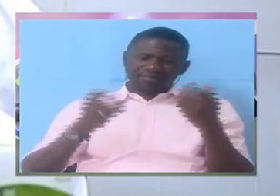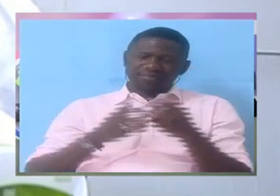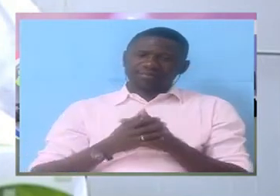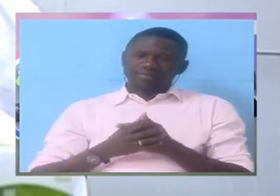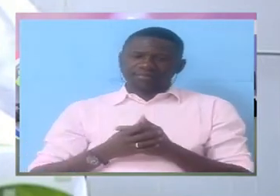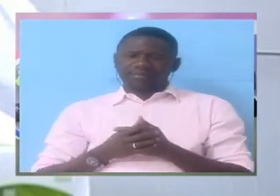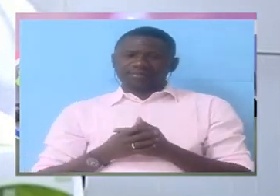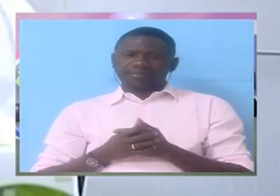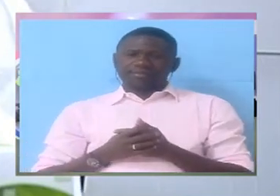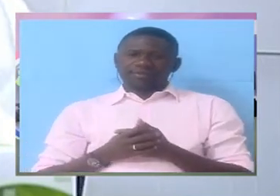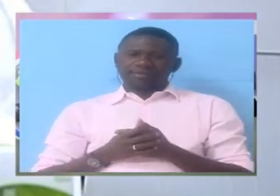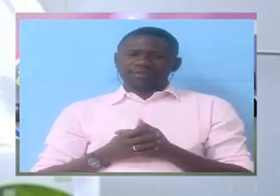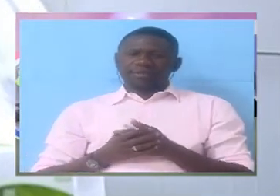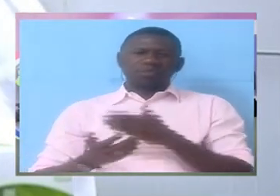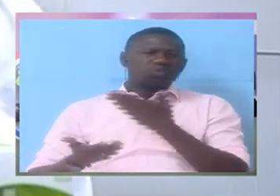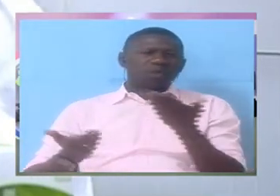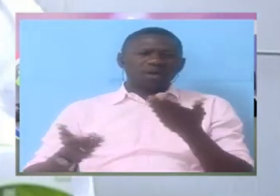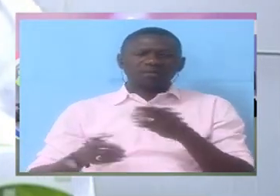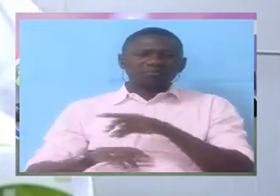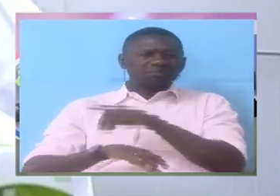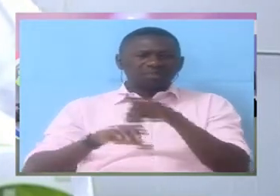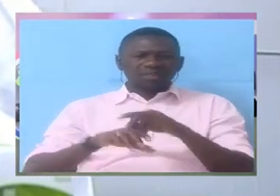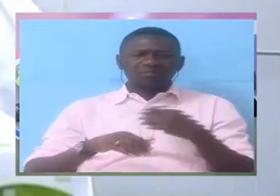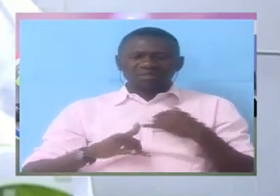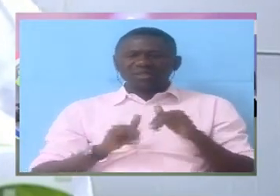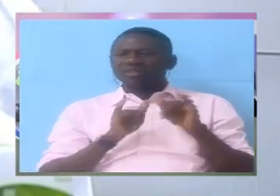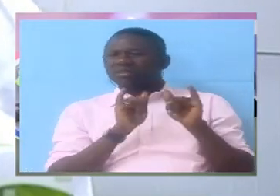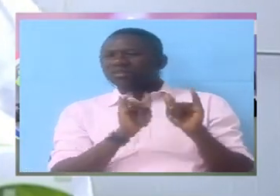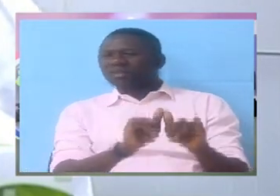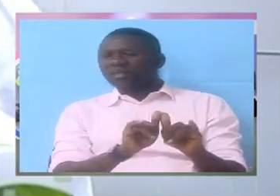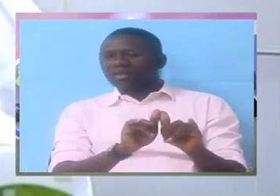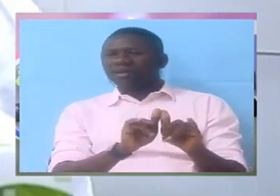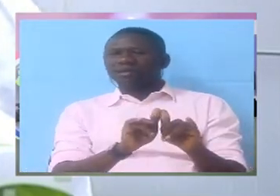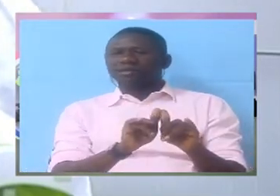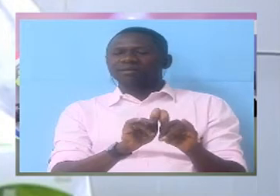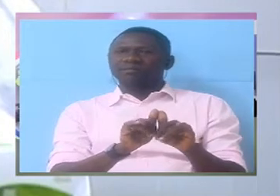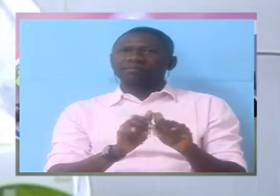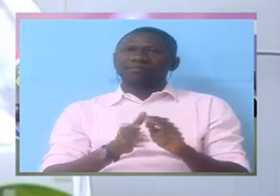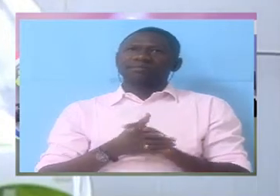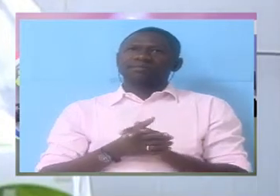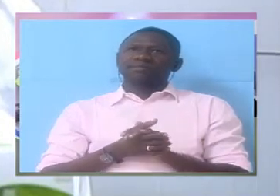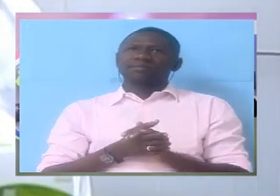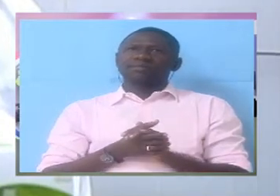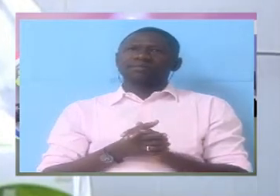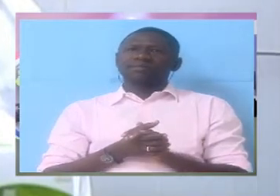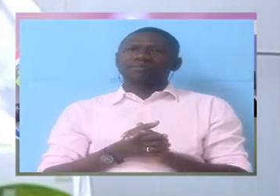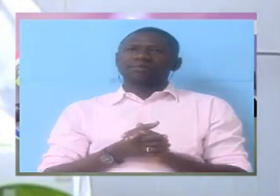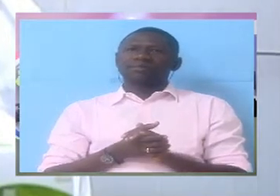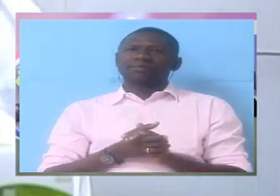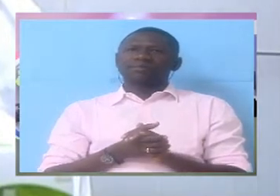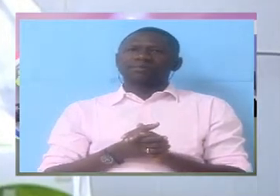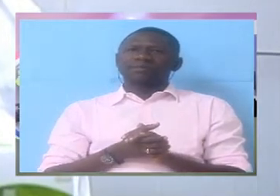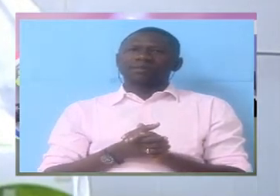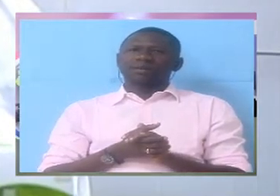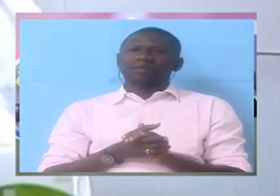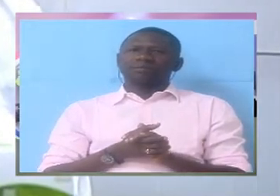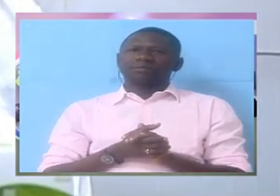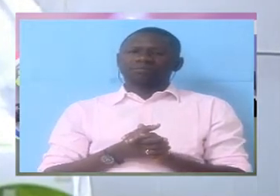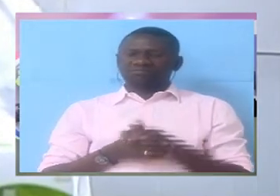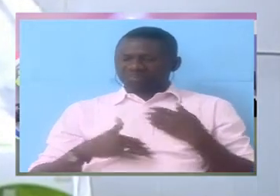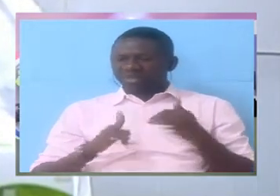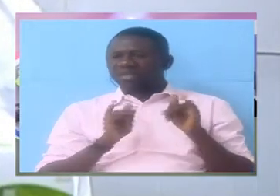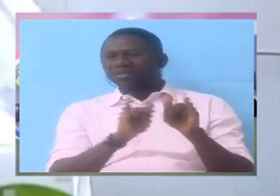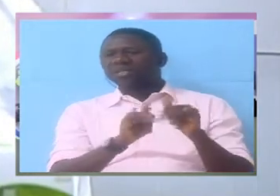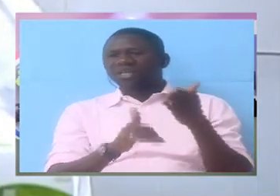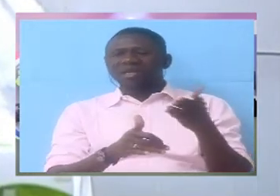njakalta. That's where I stayed. Darta woleto. I think Friday, Saturday and